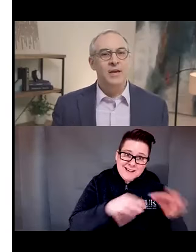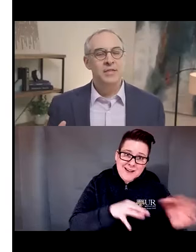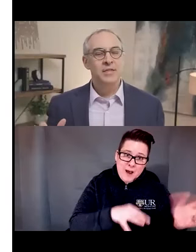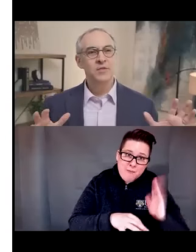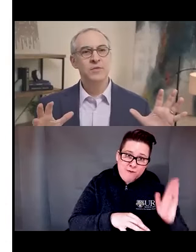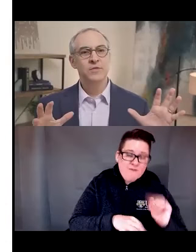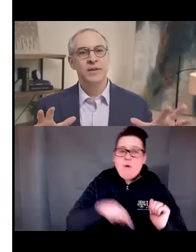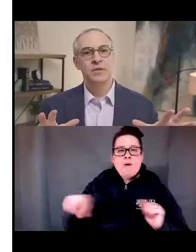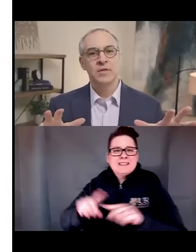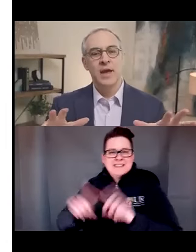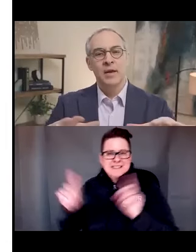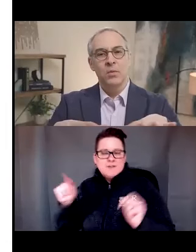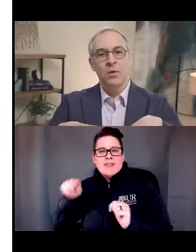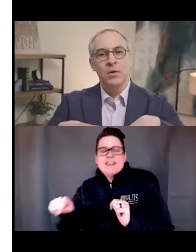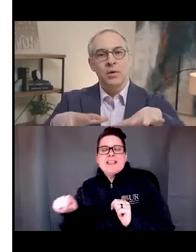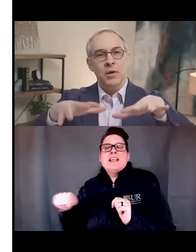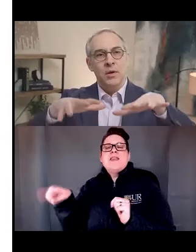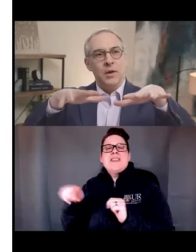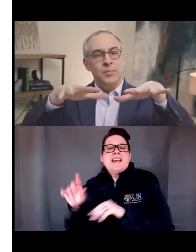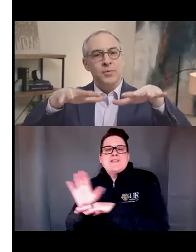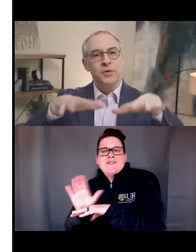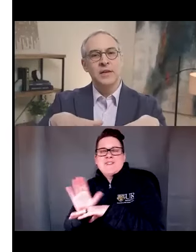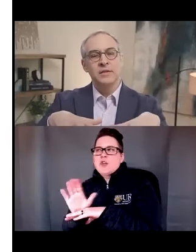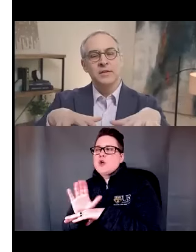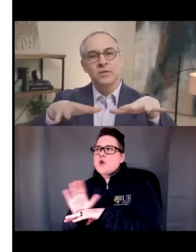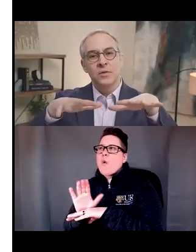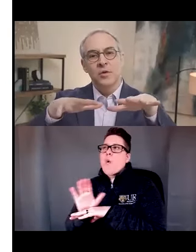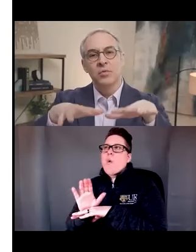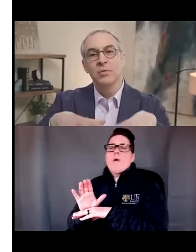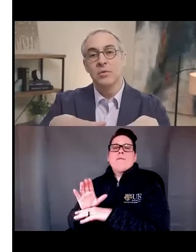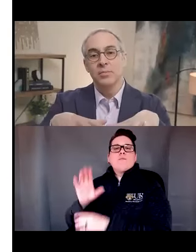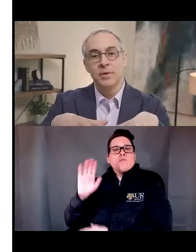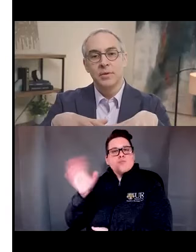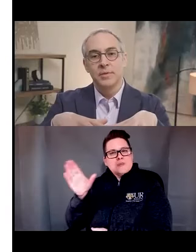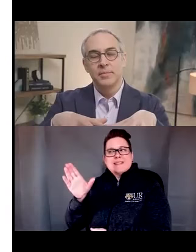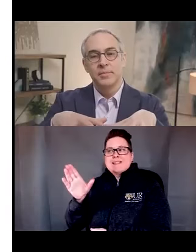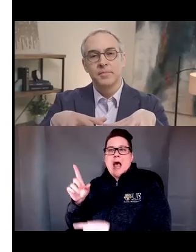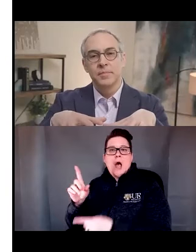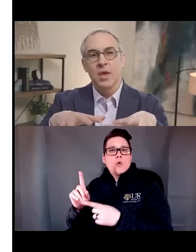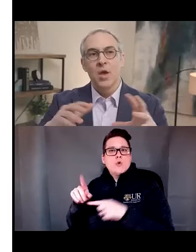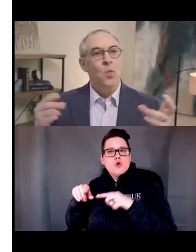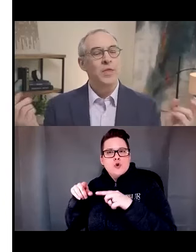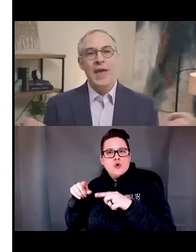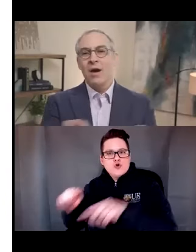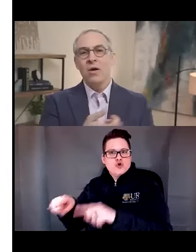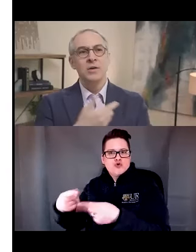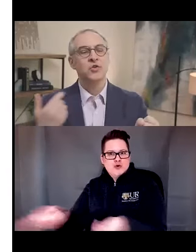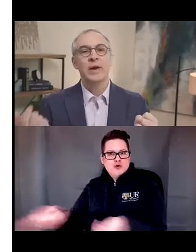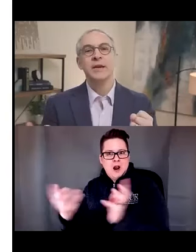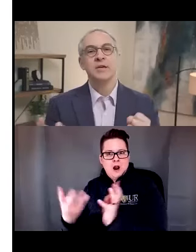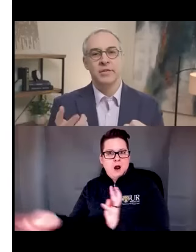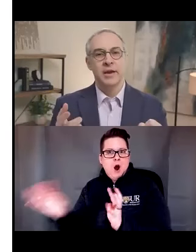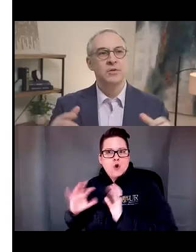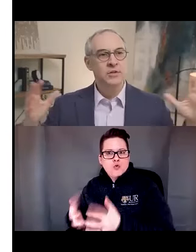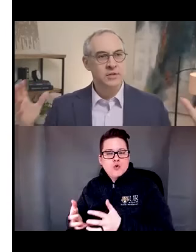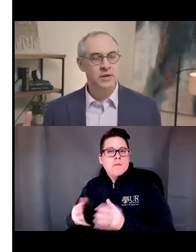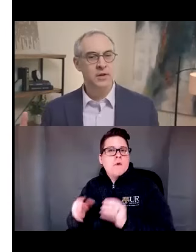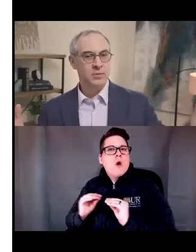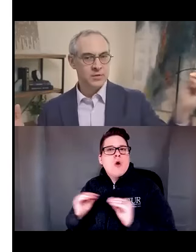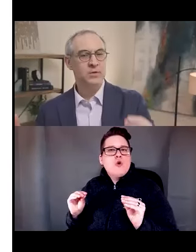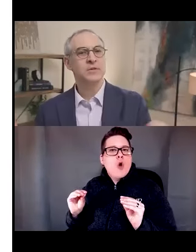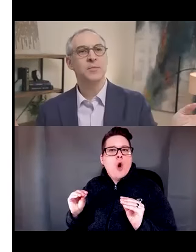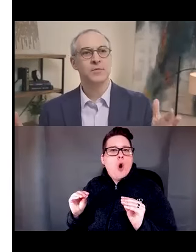this was videos that were presented to a group without a trainer there,